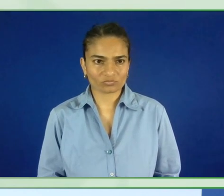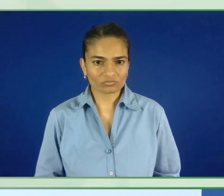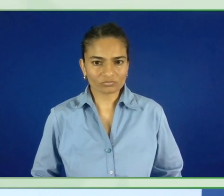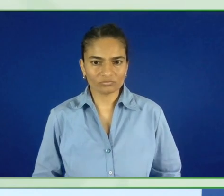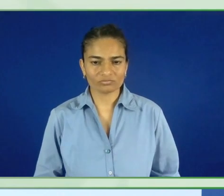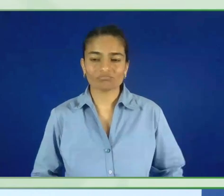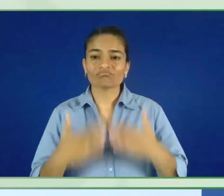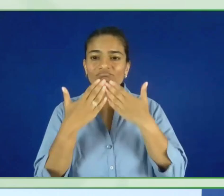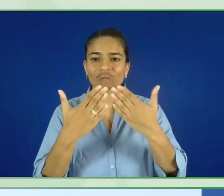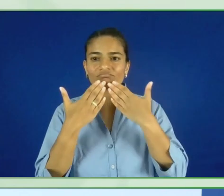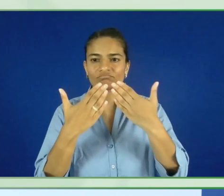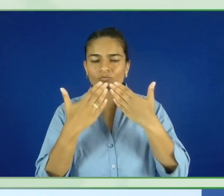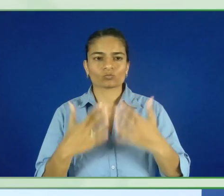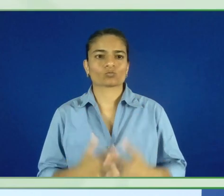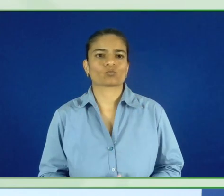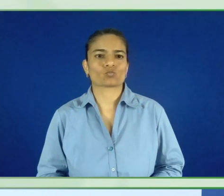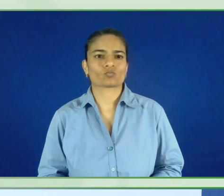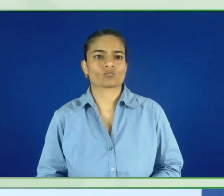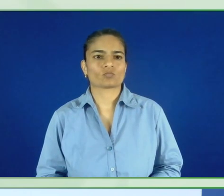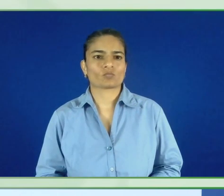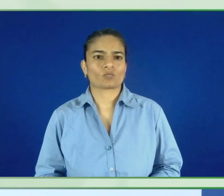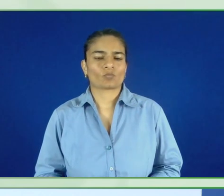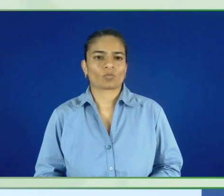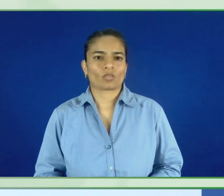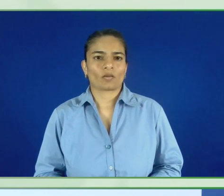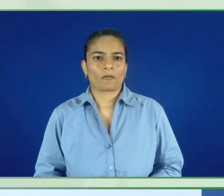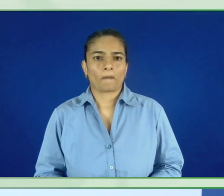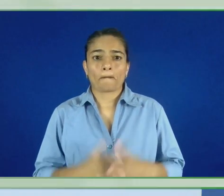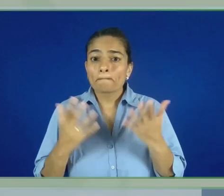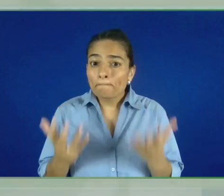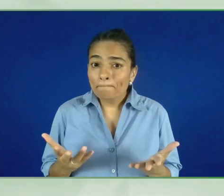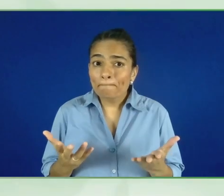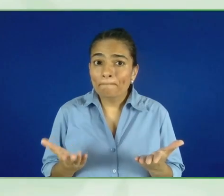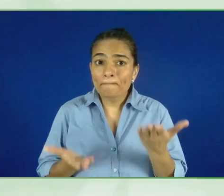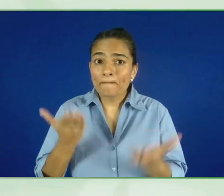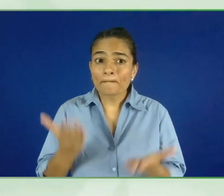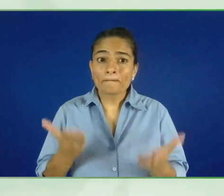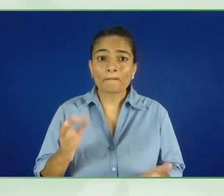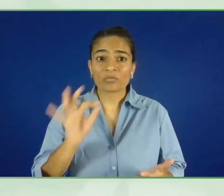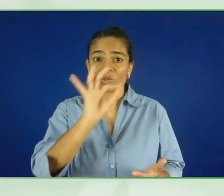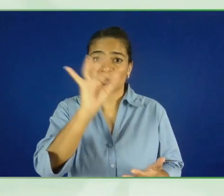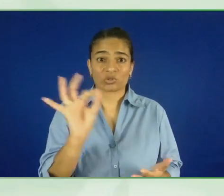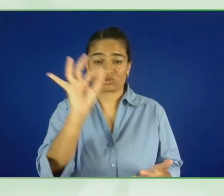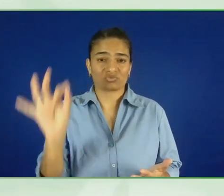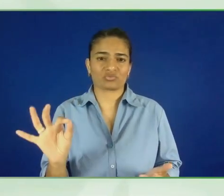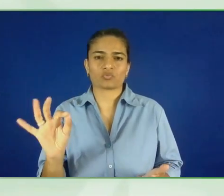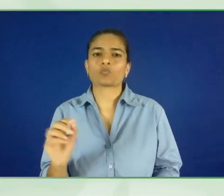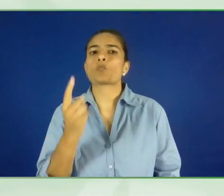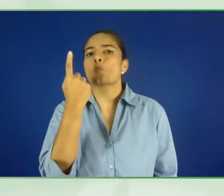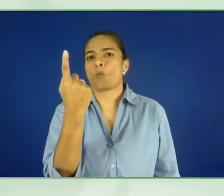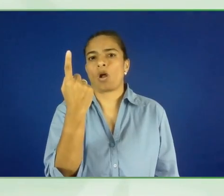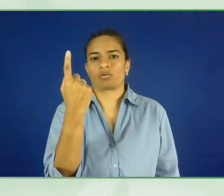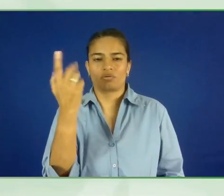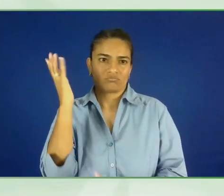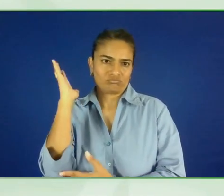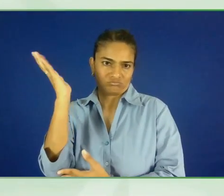Now we can, if any question, we can listen. We have one speaker. Yeah, please don't leave the French out of the